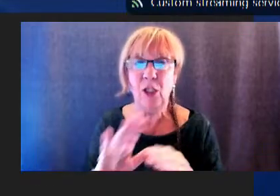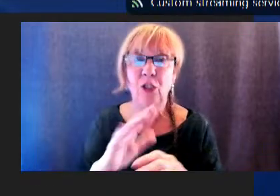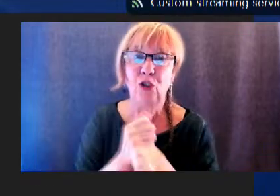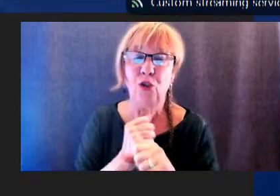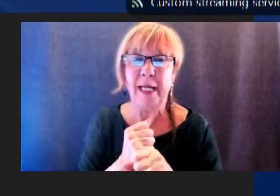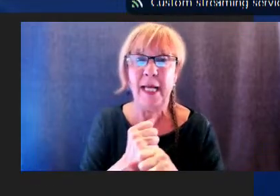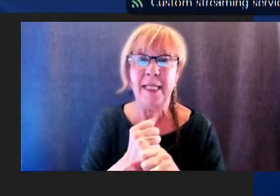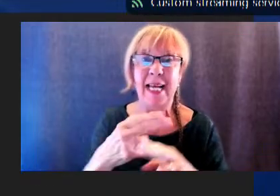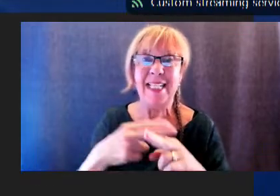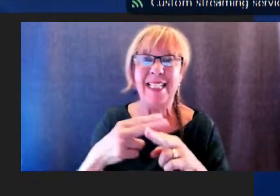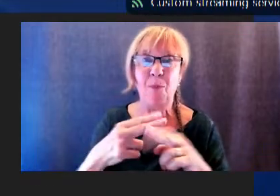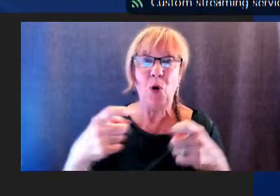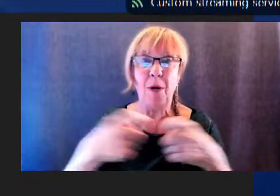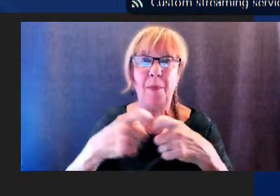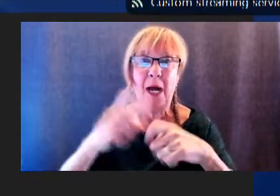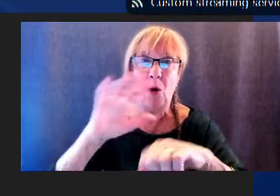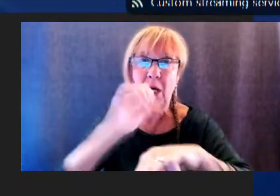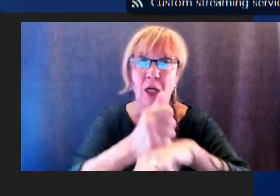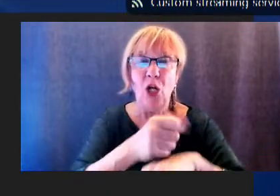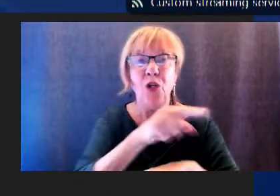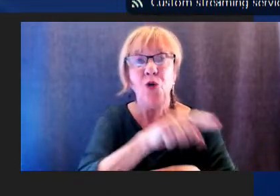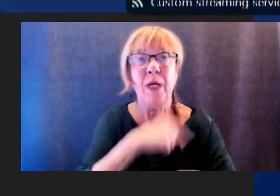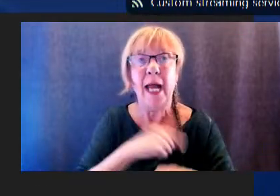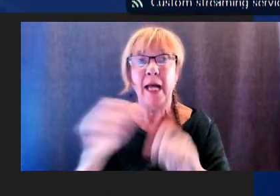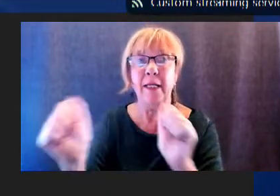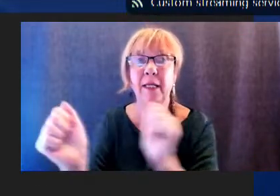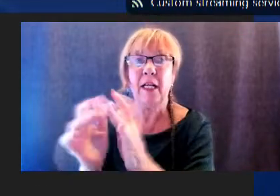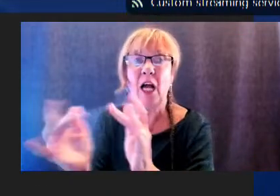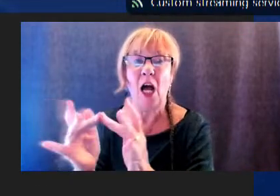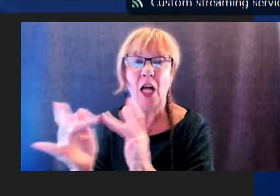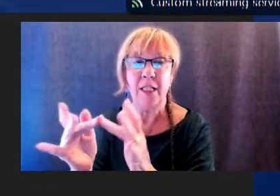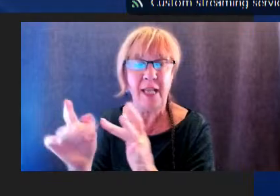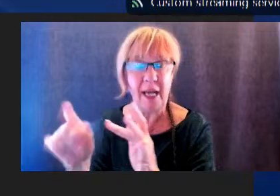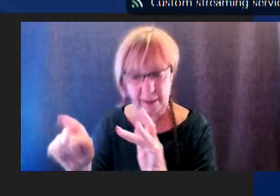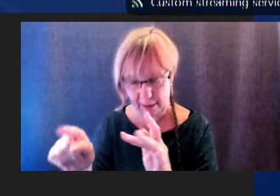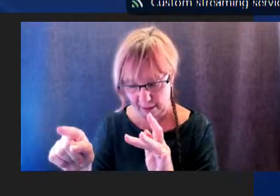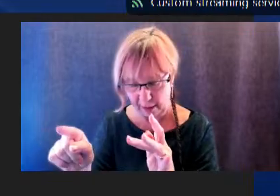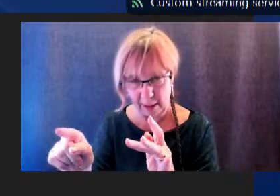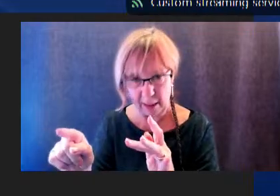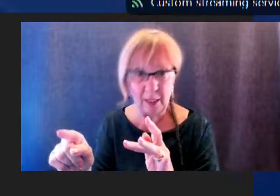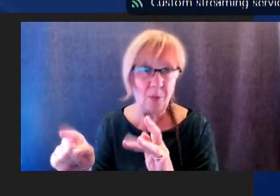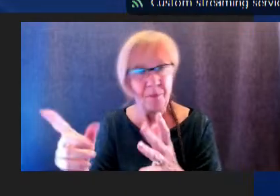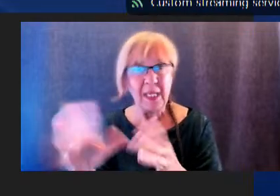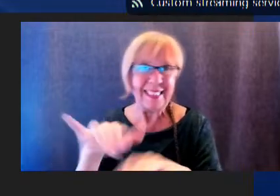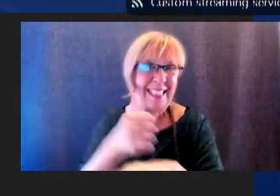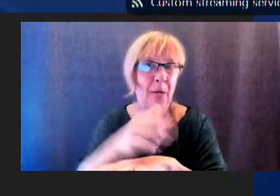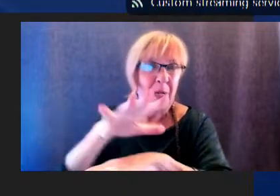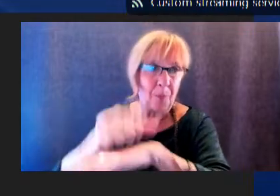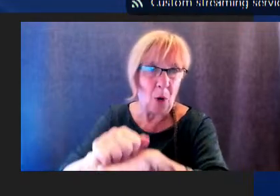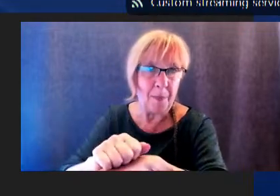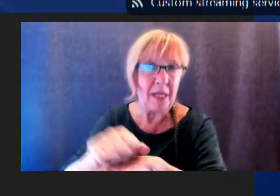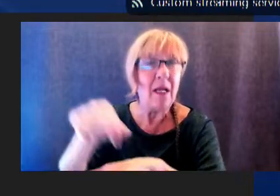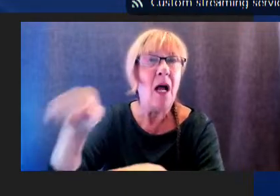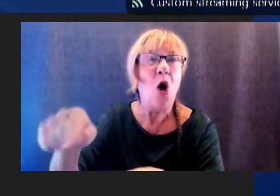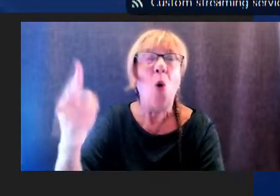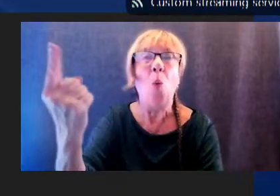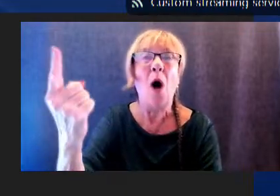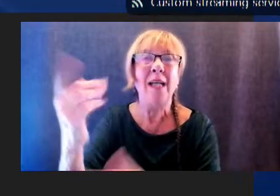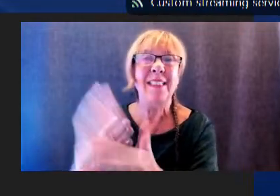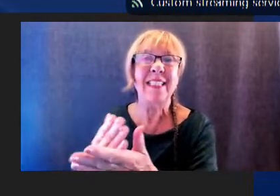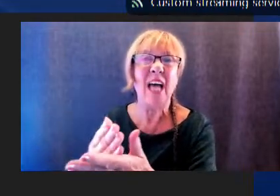power installed, you can reach out to actually set up appointments at our one-stop shop there